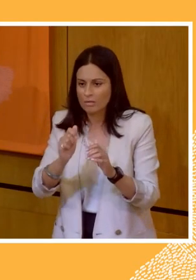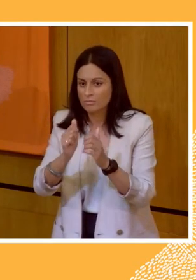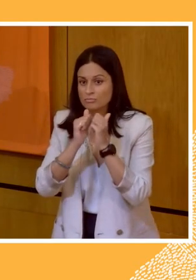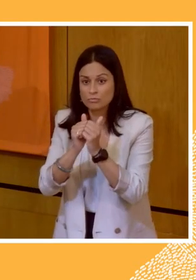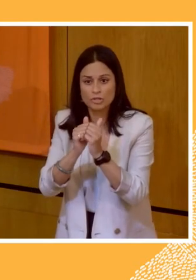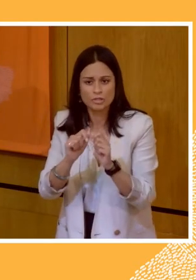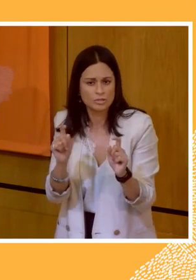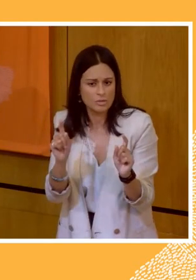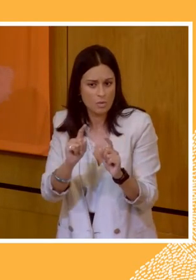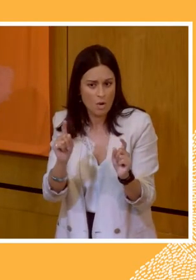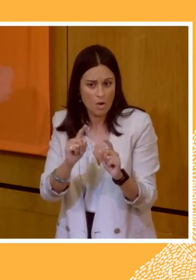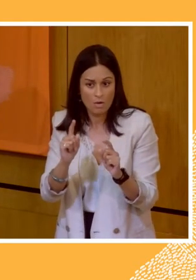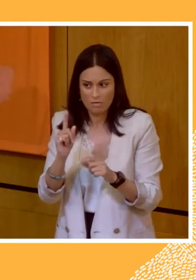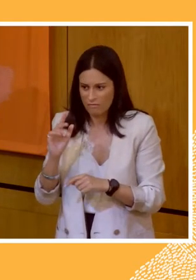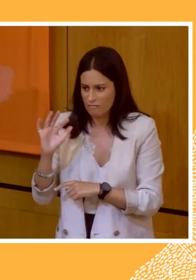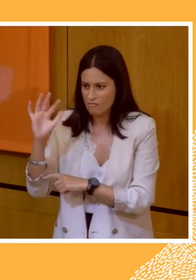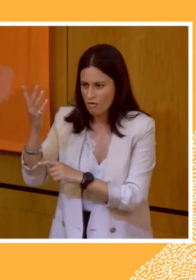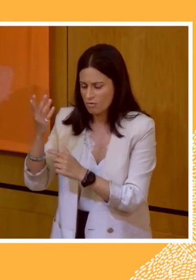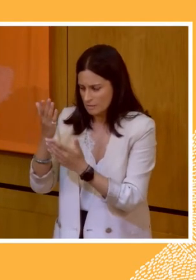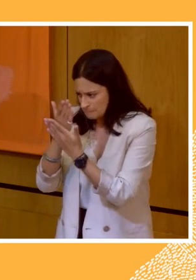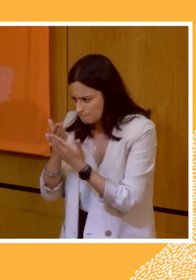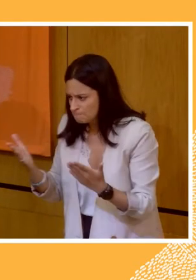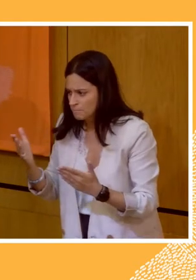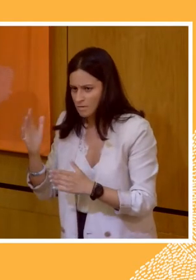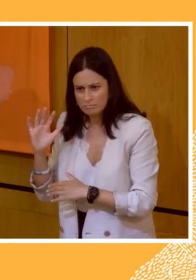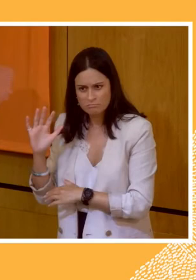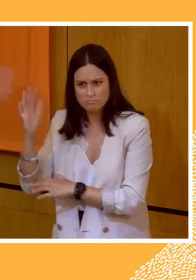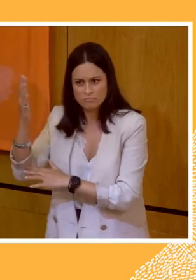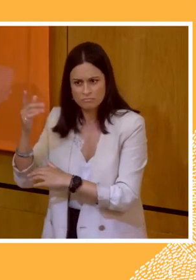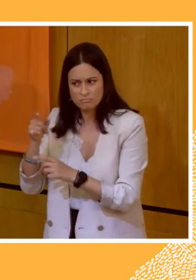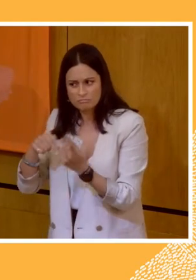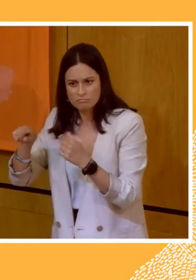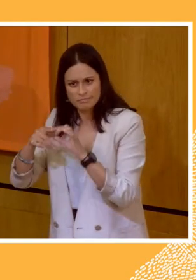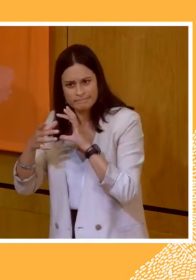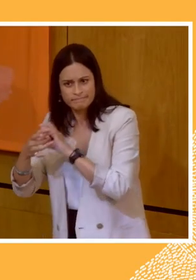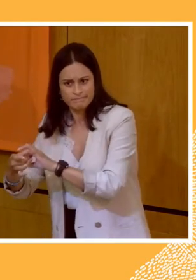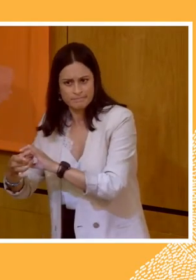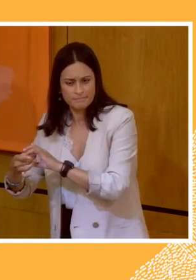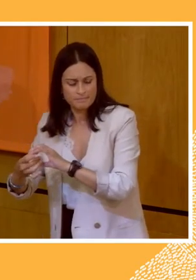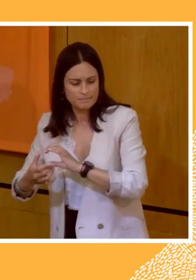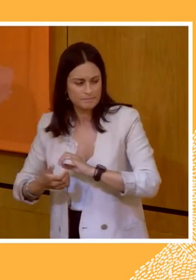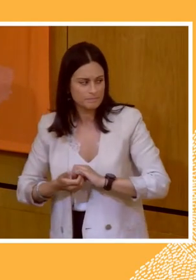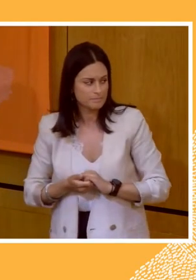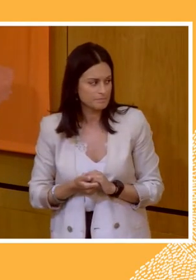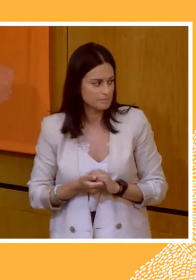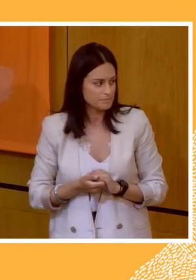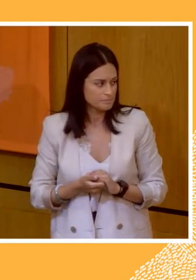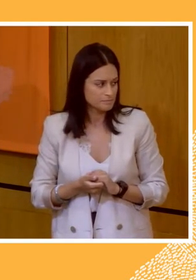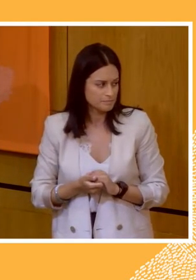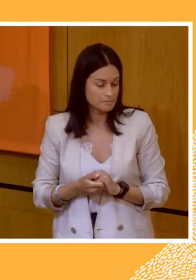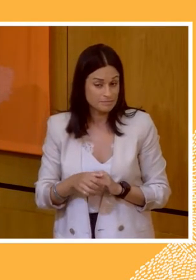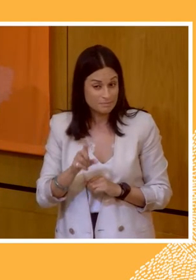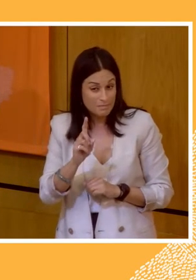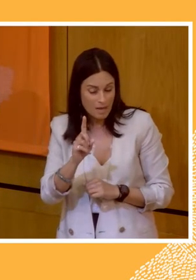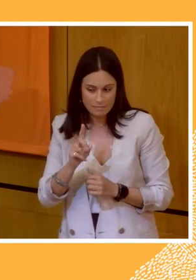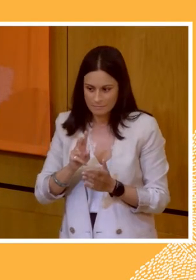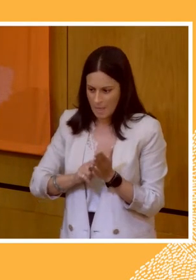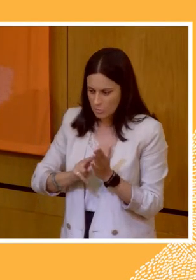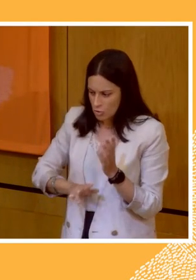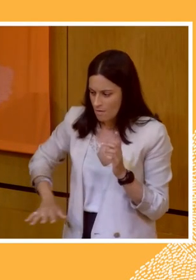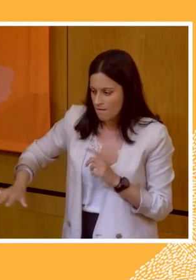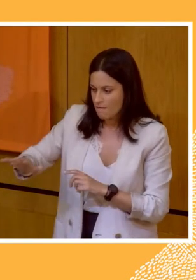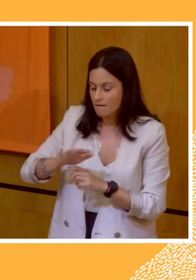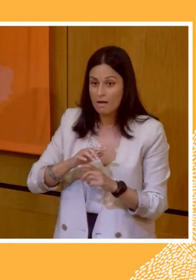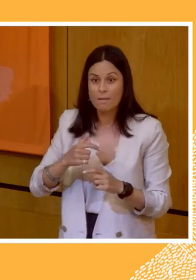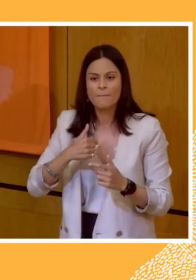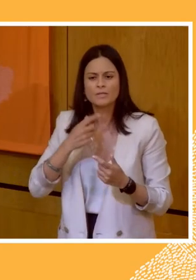appreciating the forest. We would also appreciate the forest and the nature, but mainly the